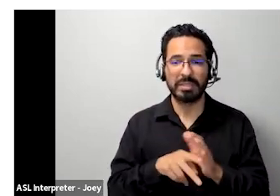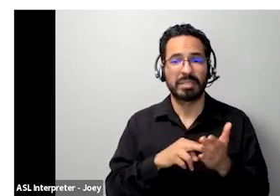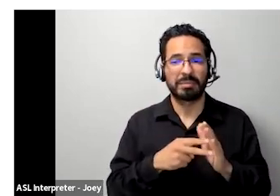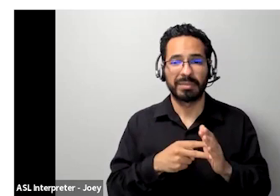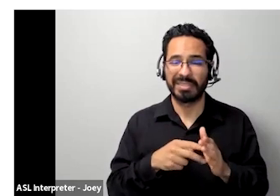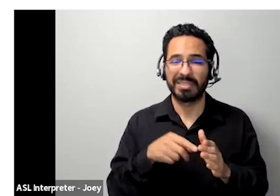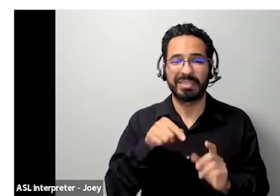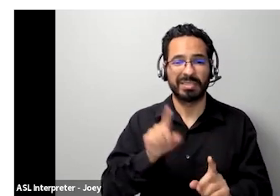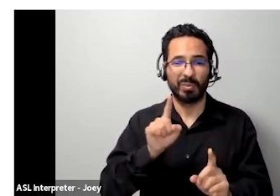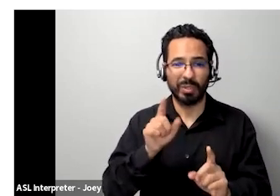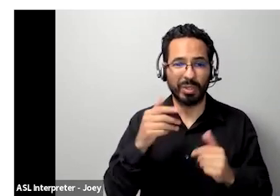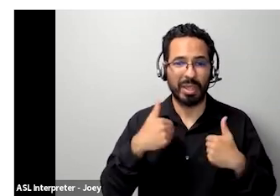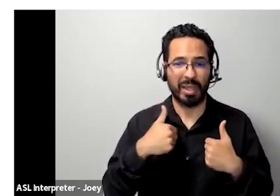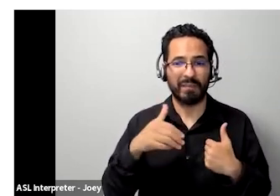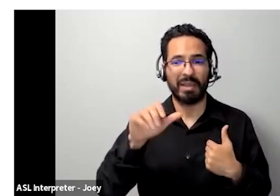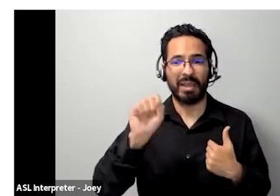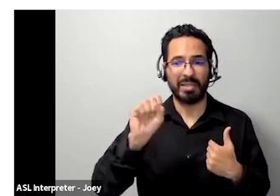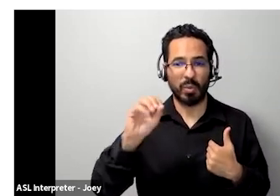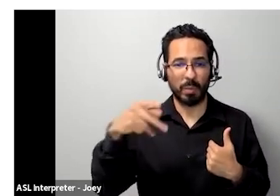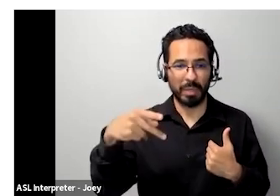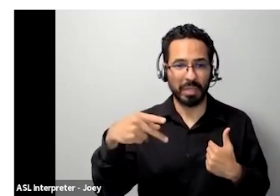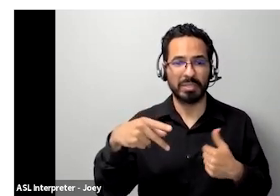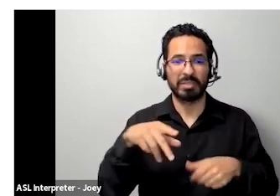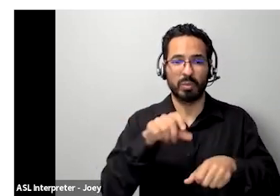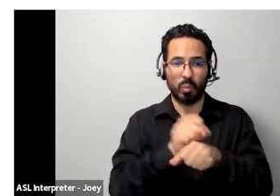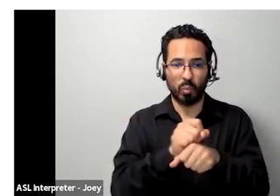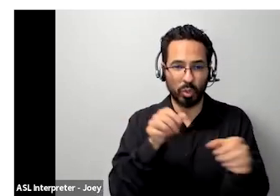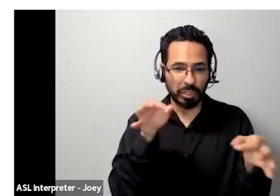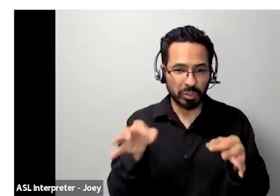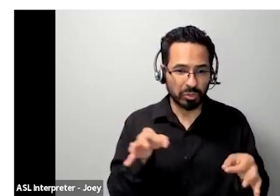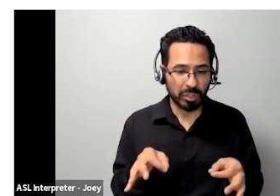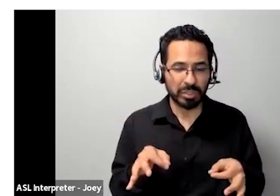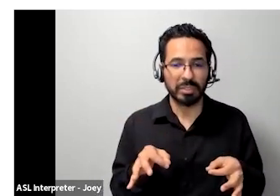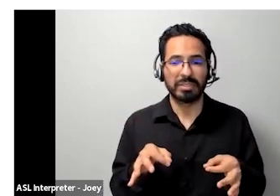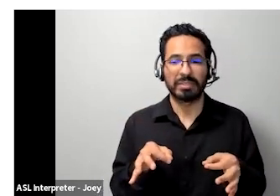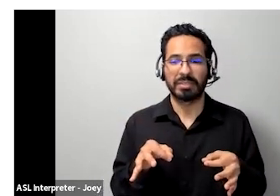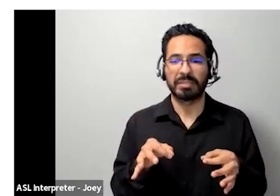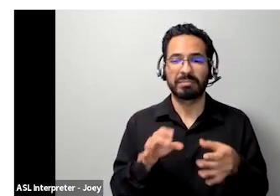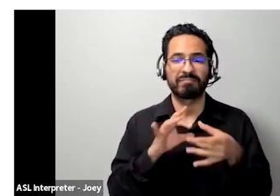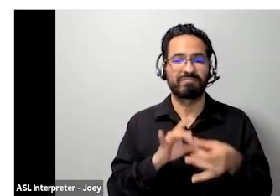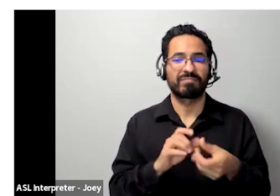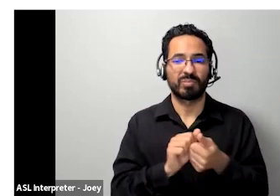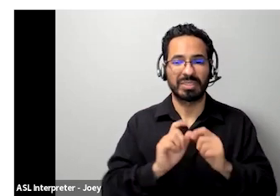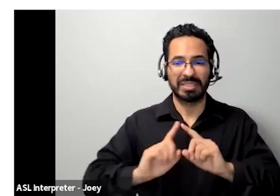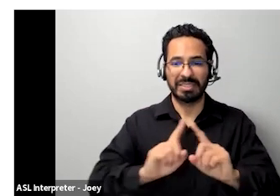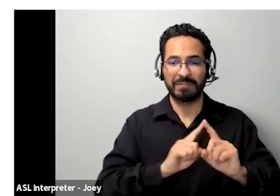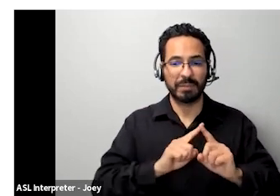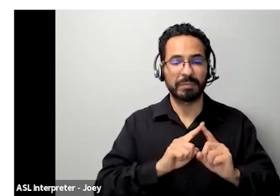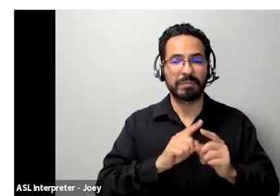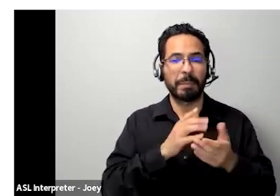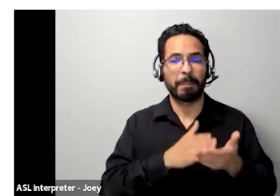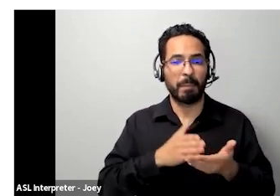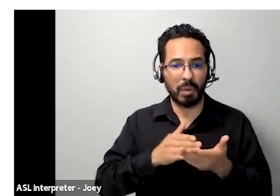going to have SOPs and work instructions around different aspects of implementing